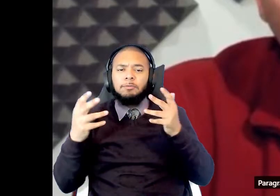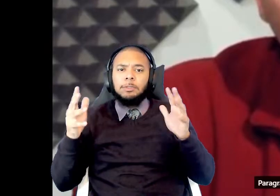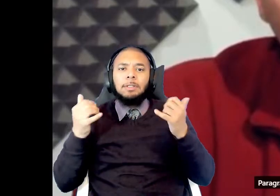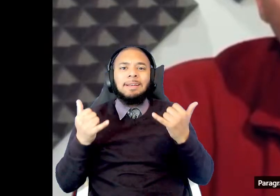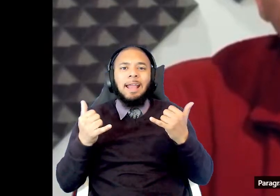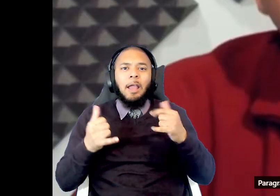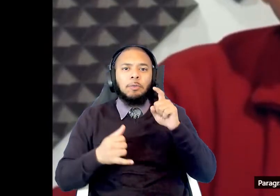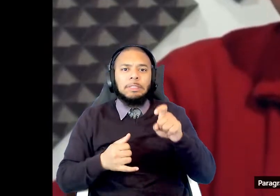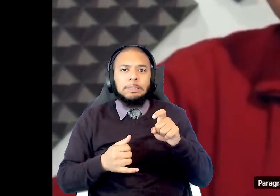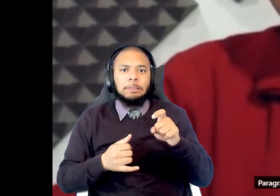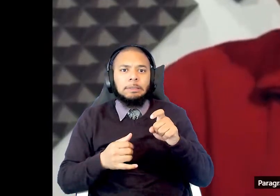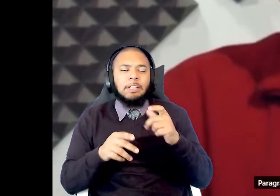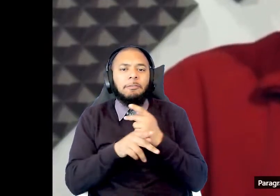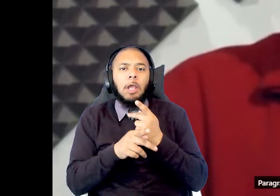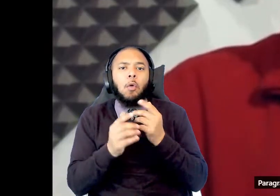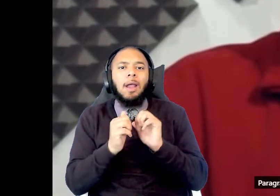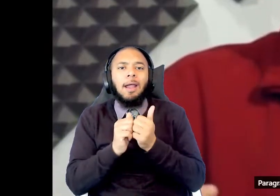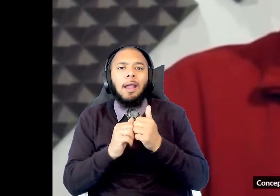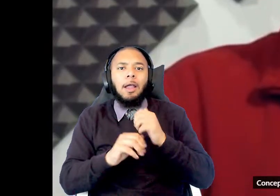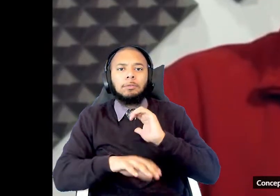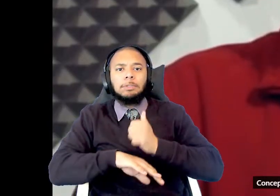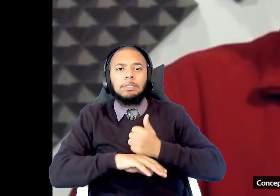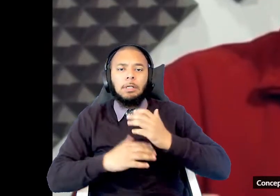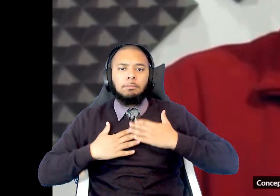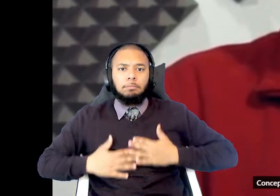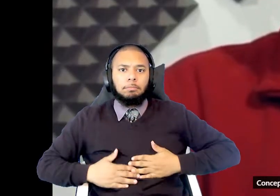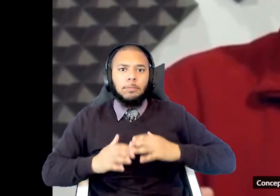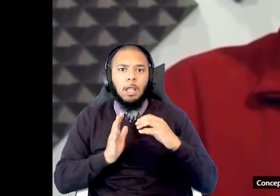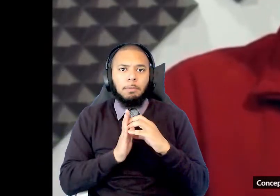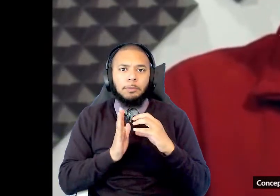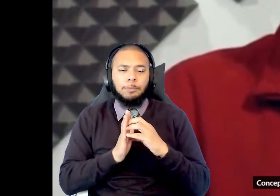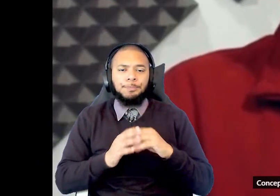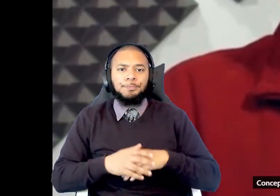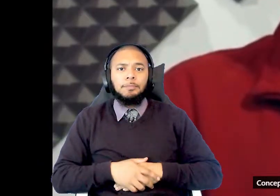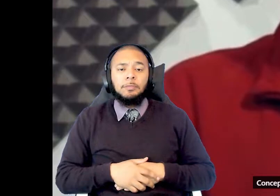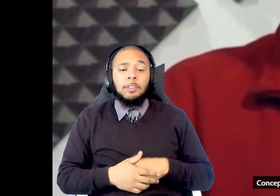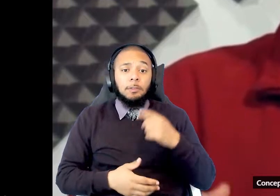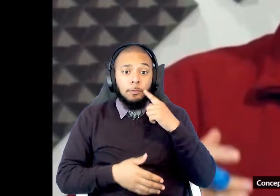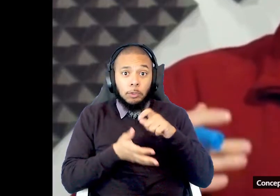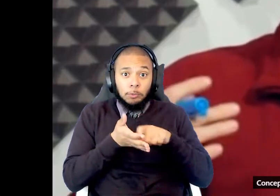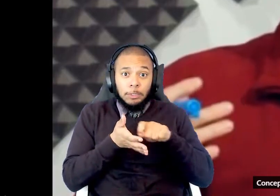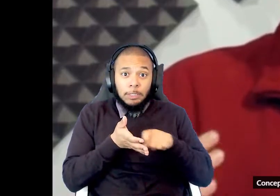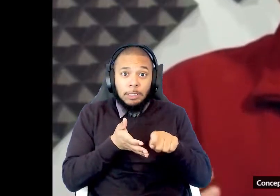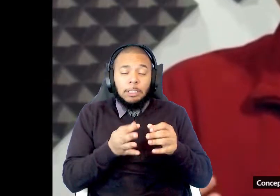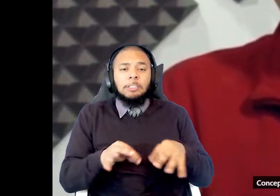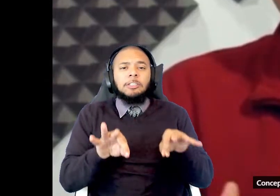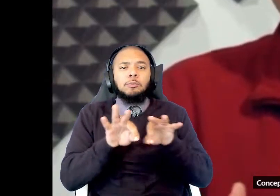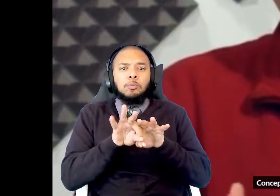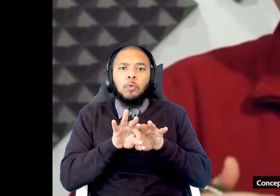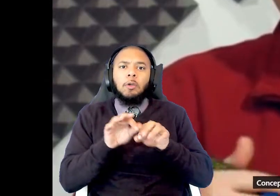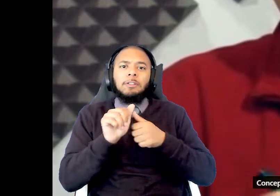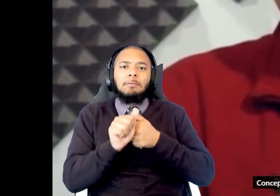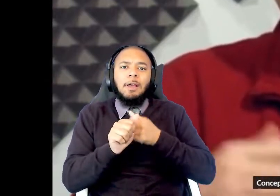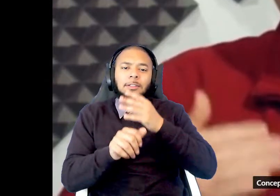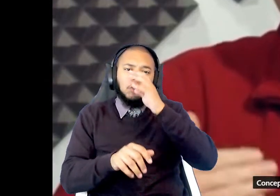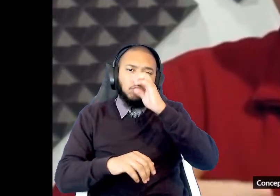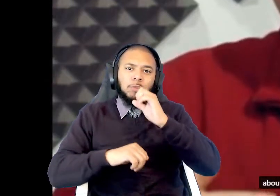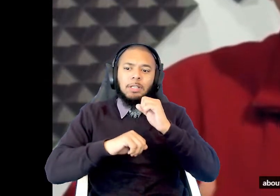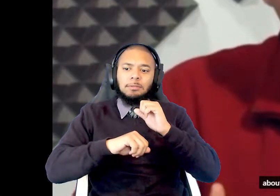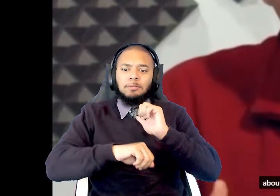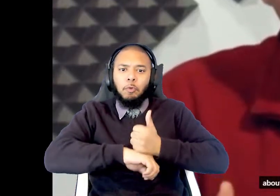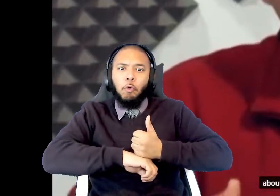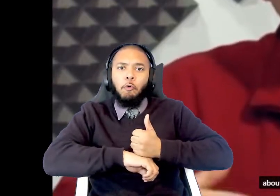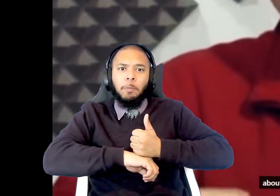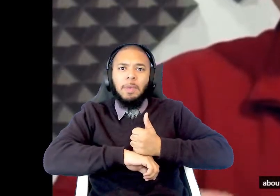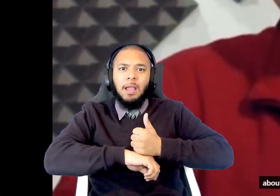body paragraphs. In persuasion, it's really important to follow a very strict format conceptually. We're not talking about sentence